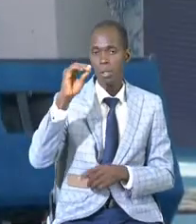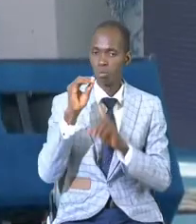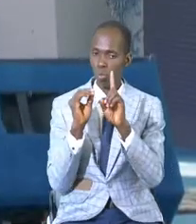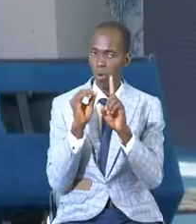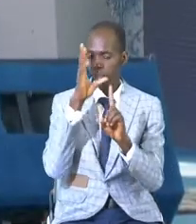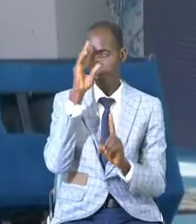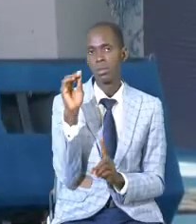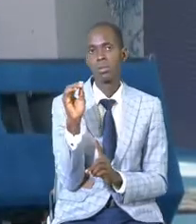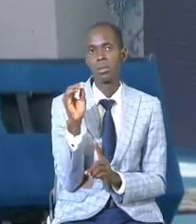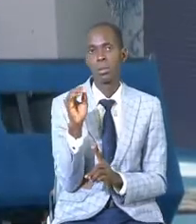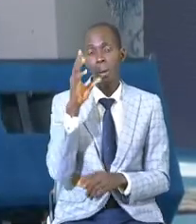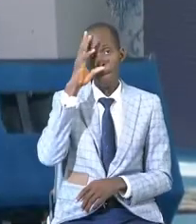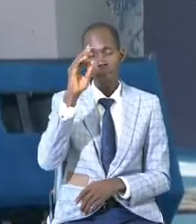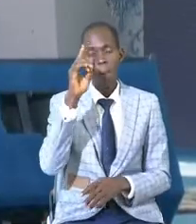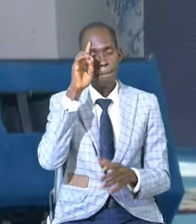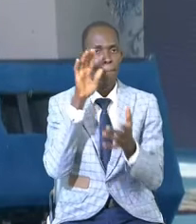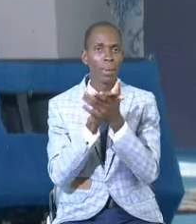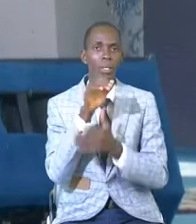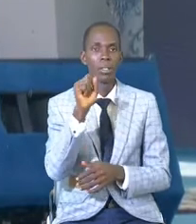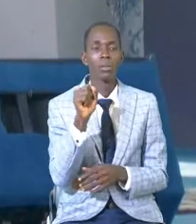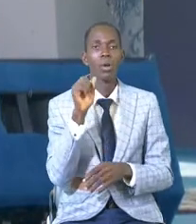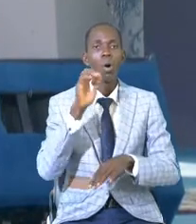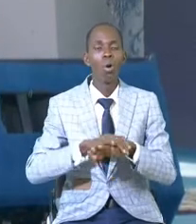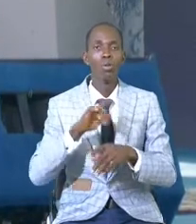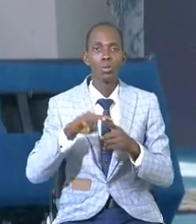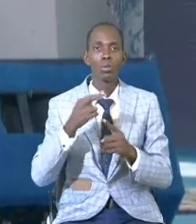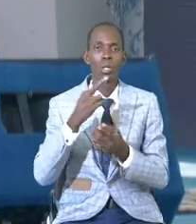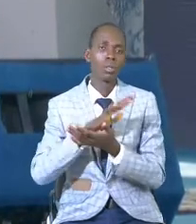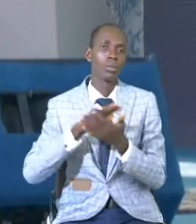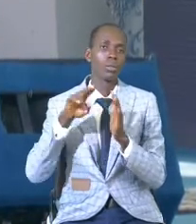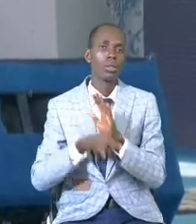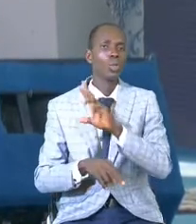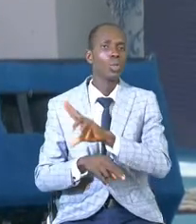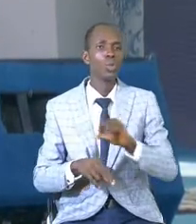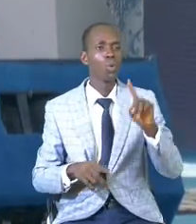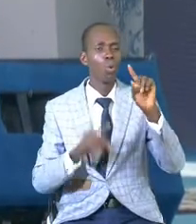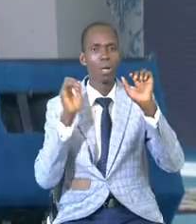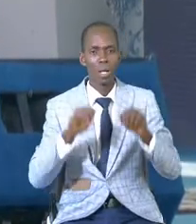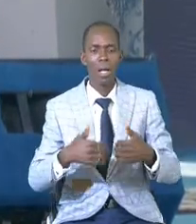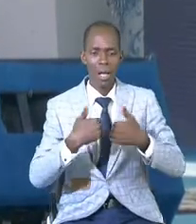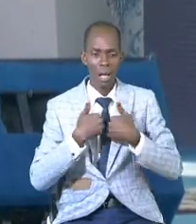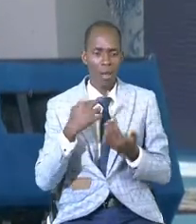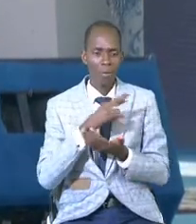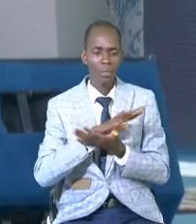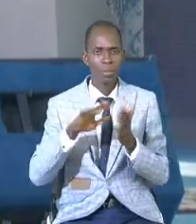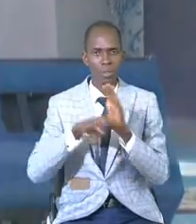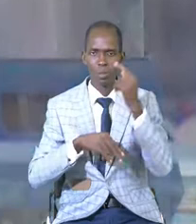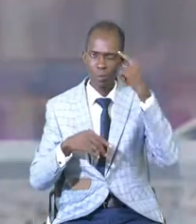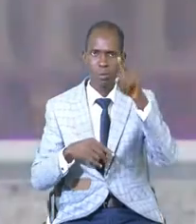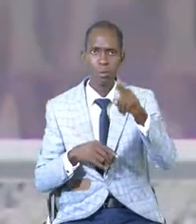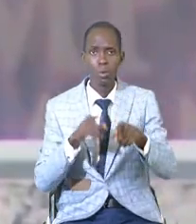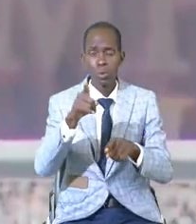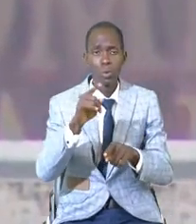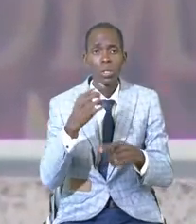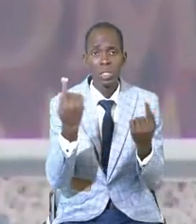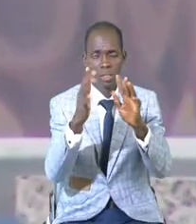man believeth unto righteousness. Hey, nobody can have that righteousness for you. Don't worry, I am righteous.